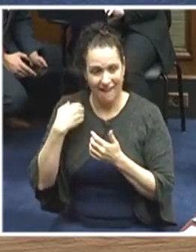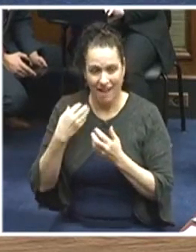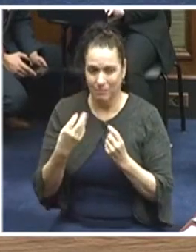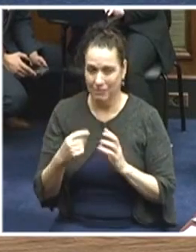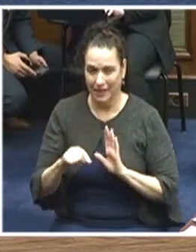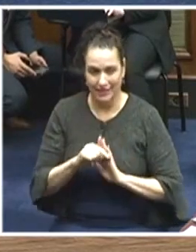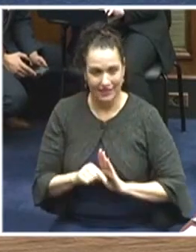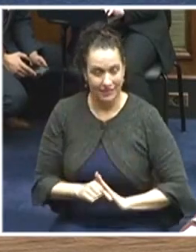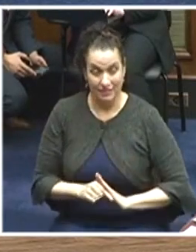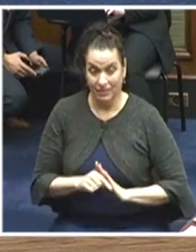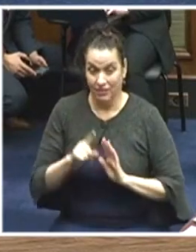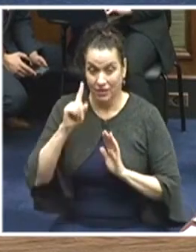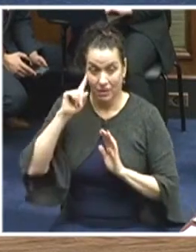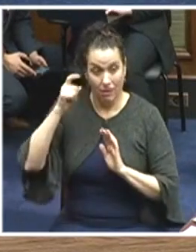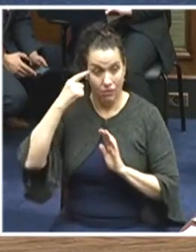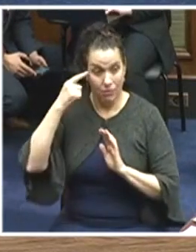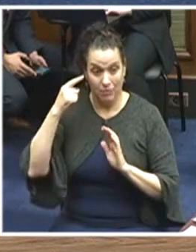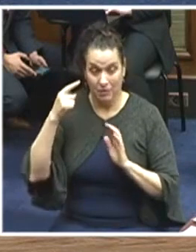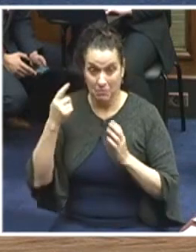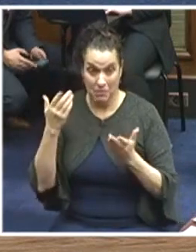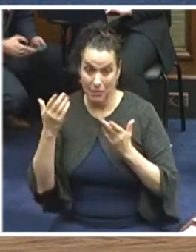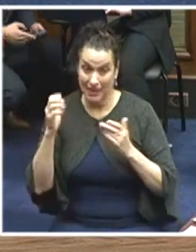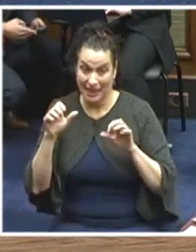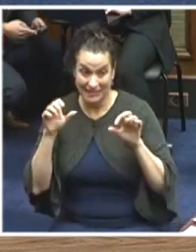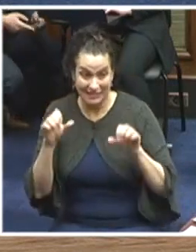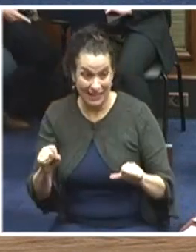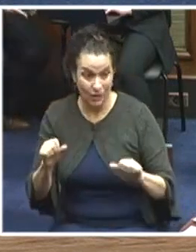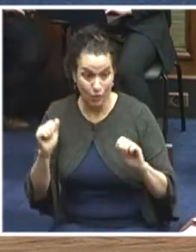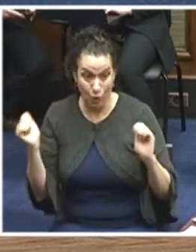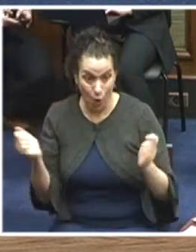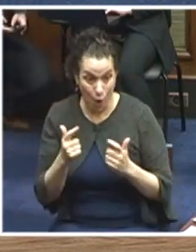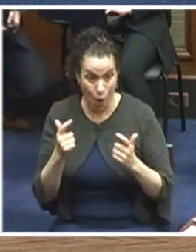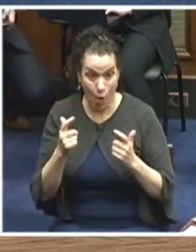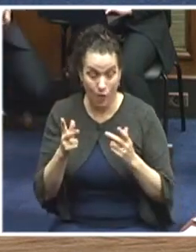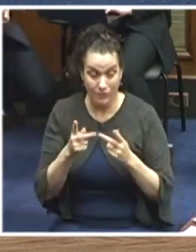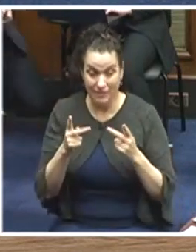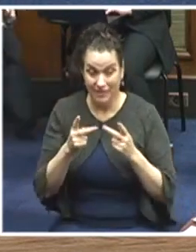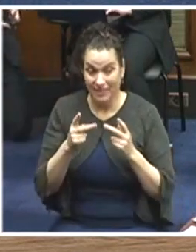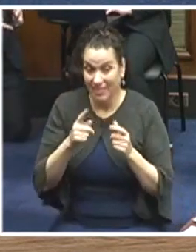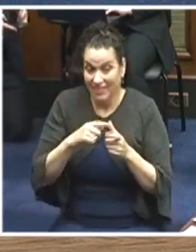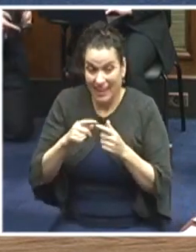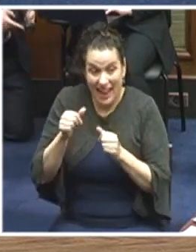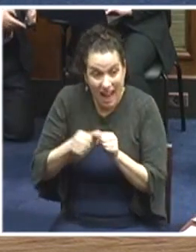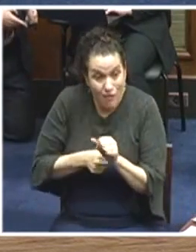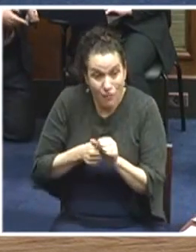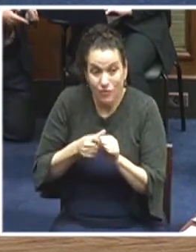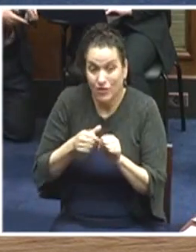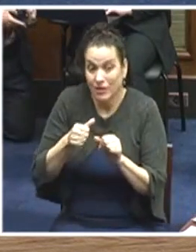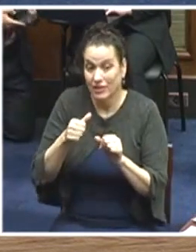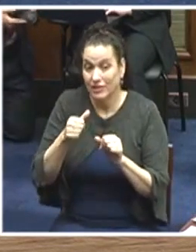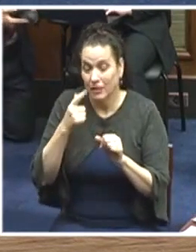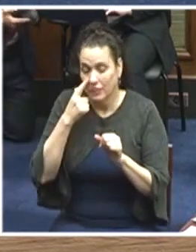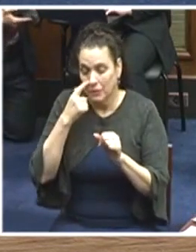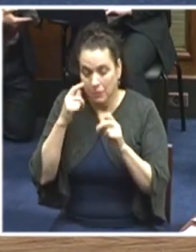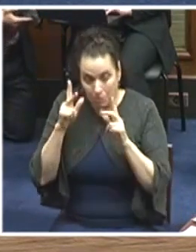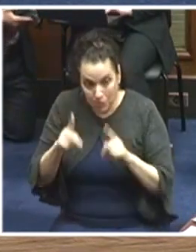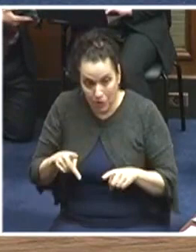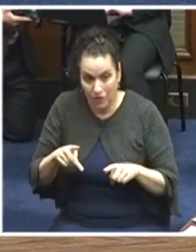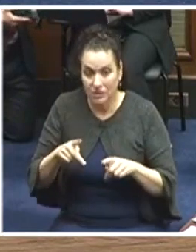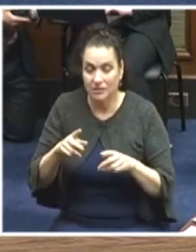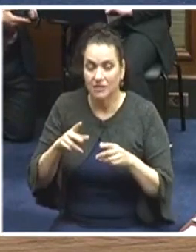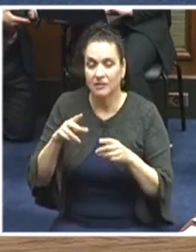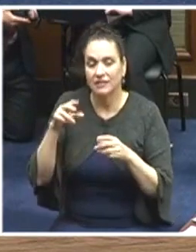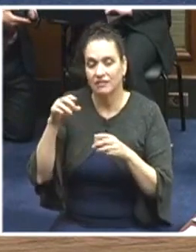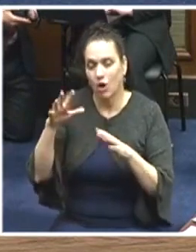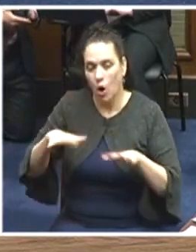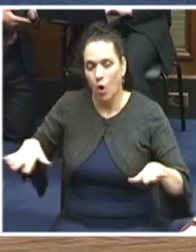medical facilities. But everybody in the country at that point would be at the mercy of the same government bureaucracy that has been brutalizing my daughter and